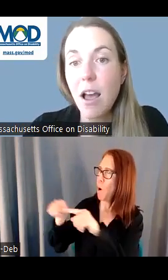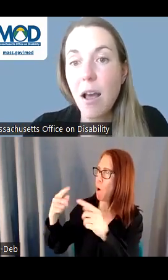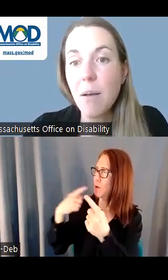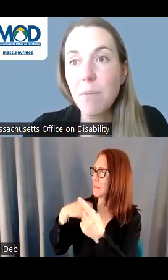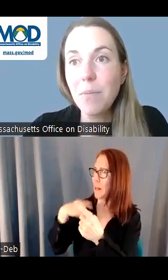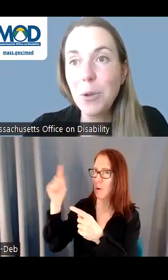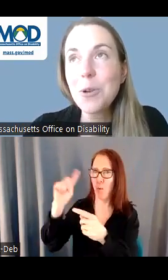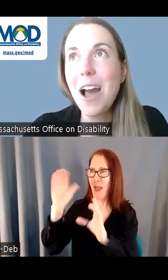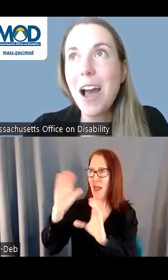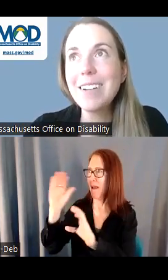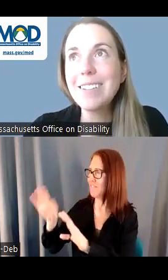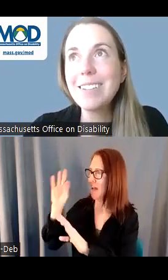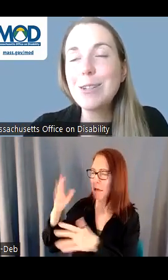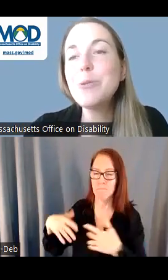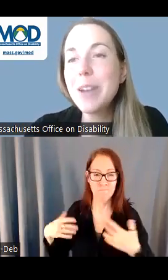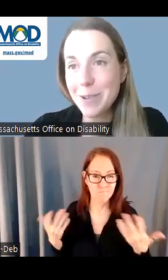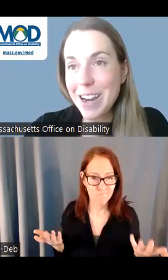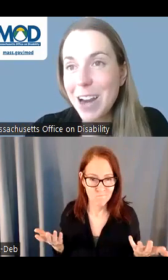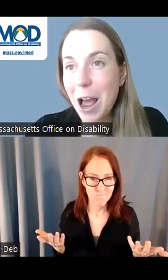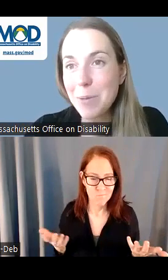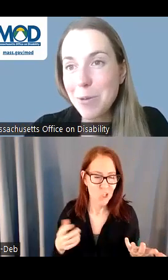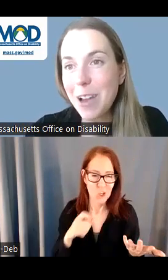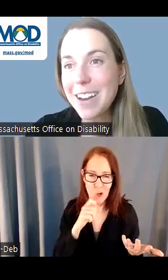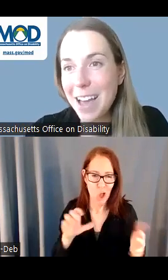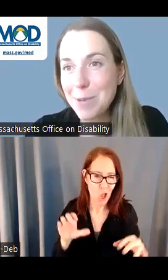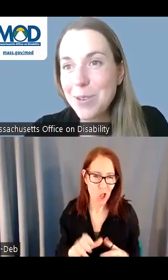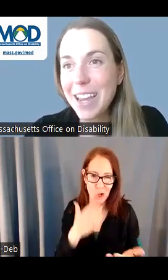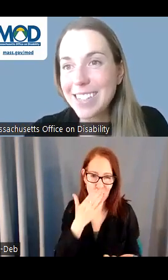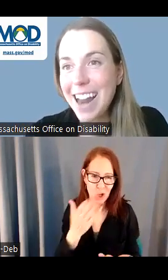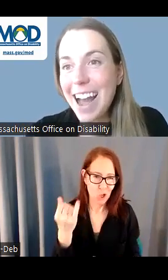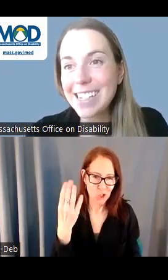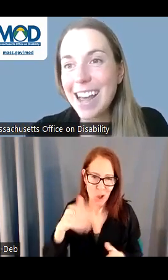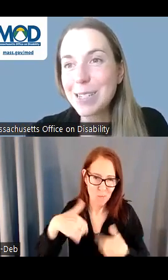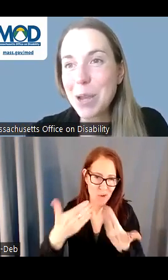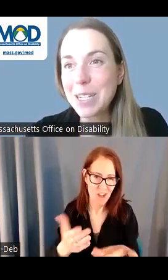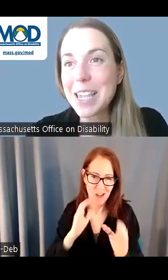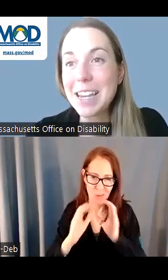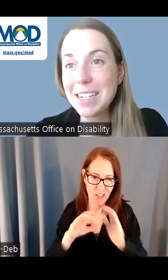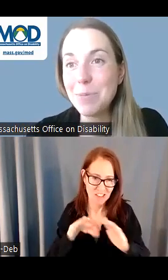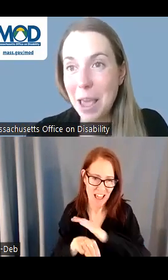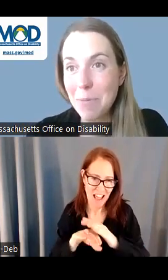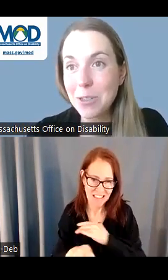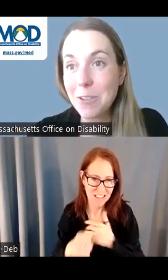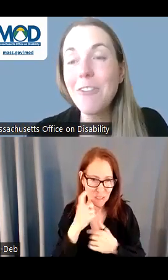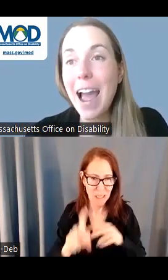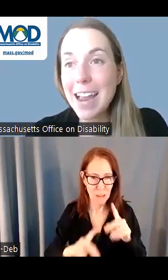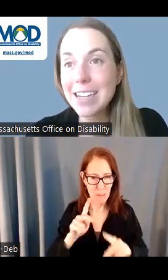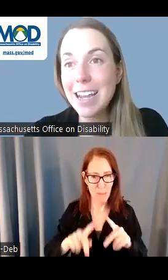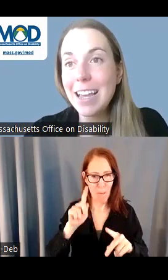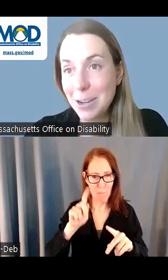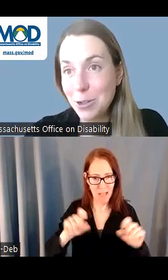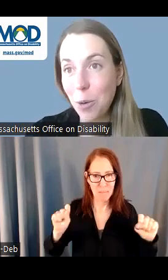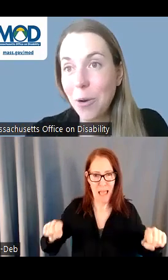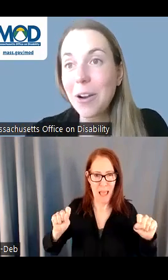person, you're not doing a great job at providing that communication access, because they need to be able to